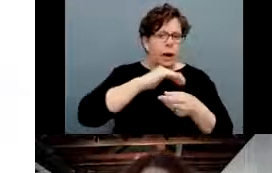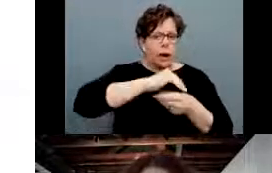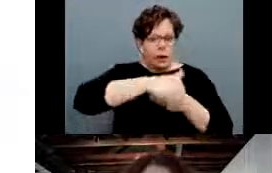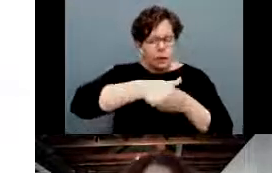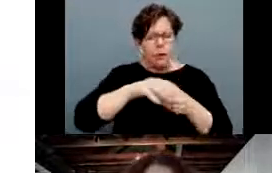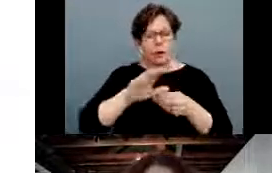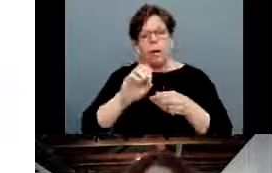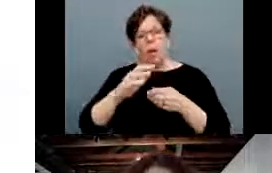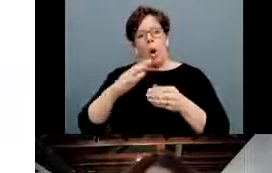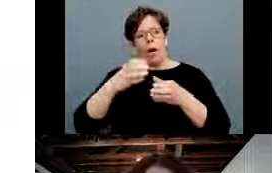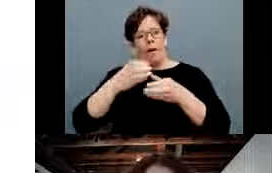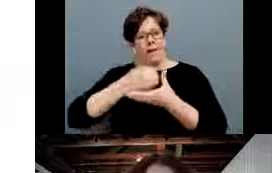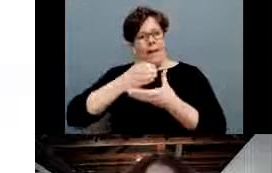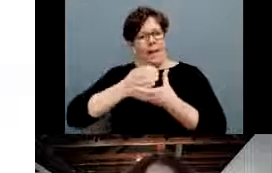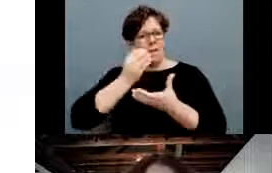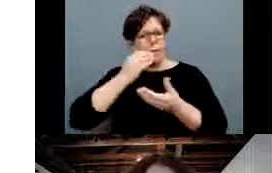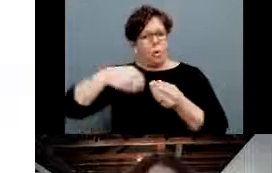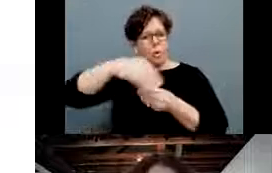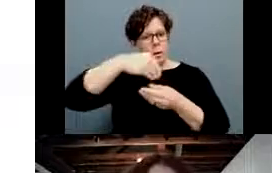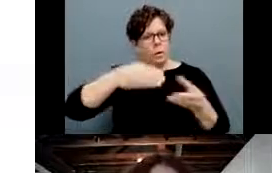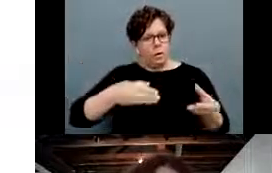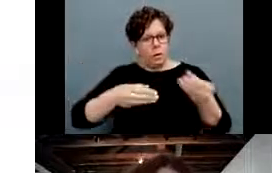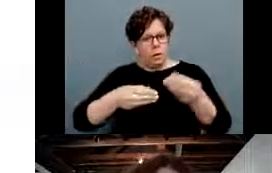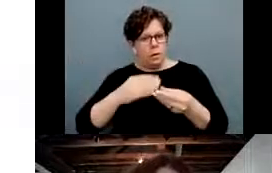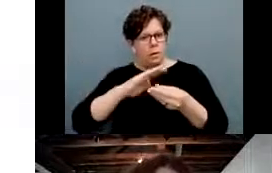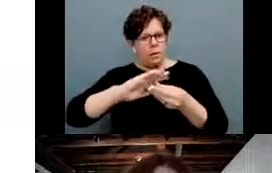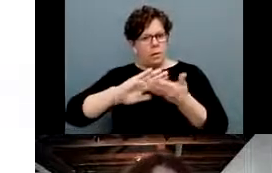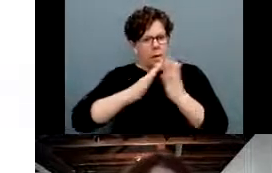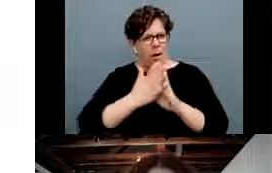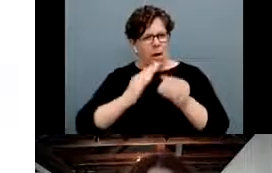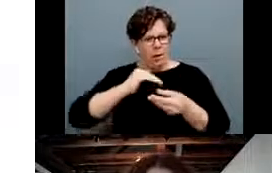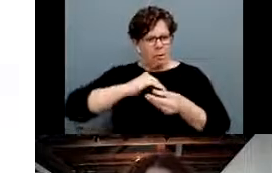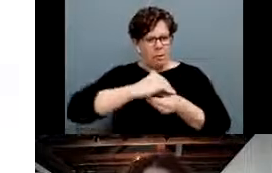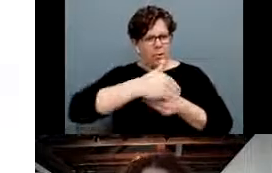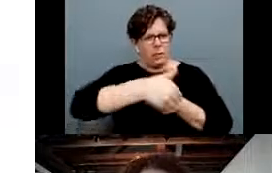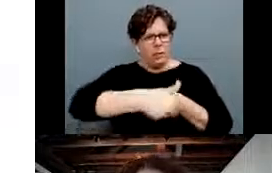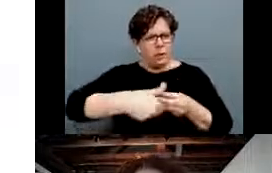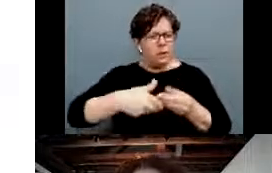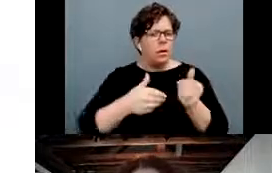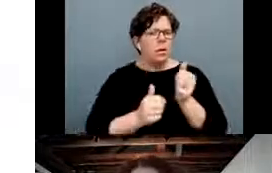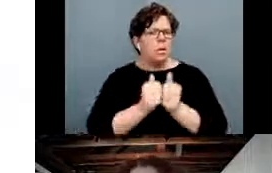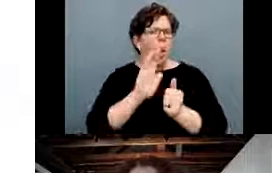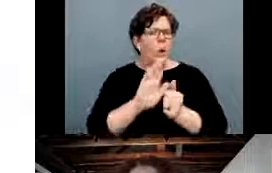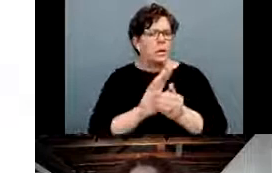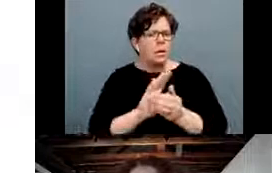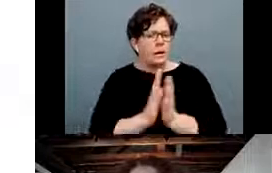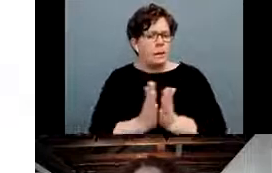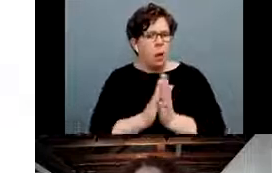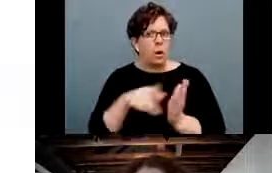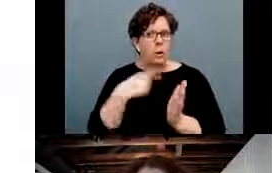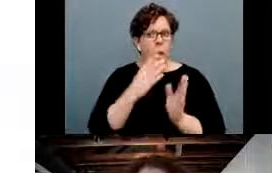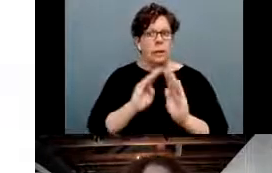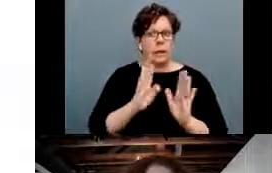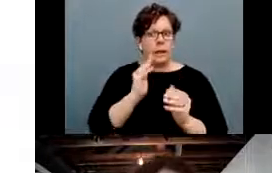cranberry sauce and Lucky Strike covers. His books most often did not tell a linear narrative, but usually they displayed